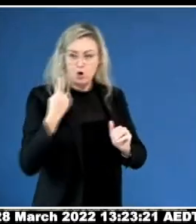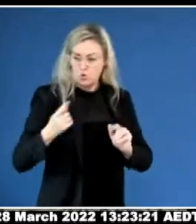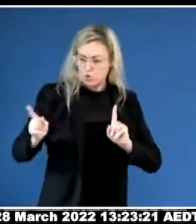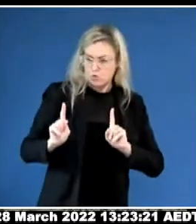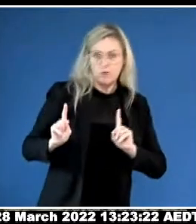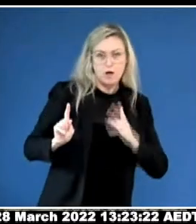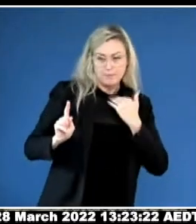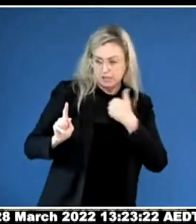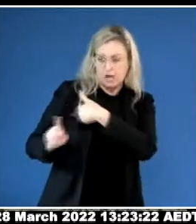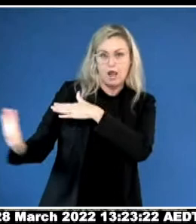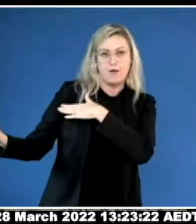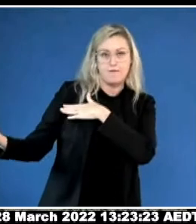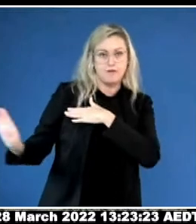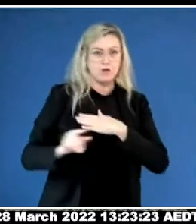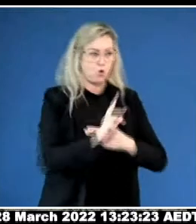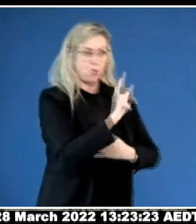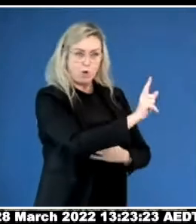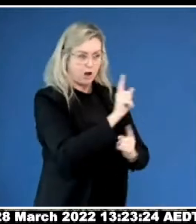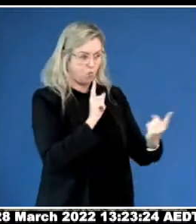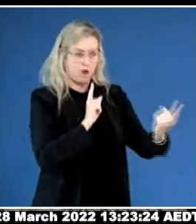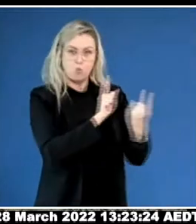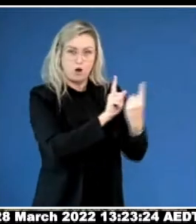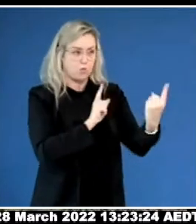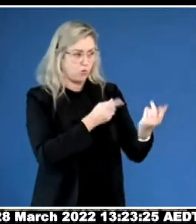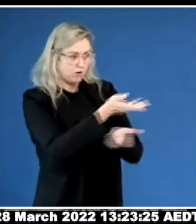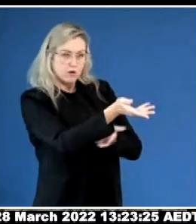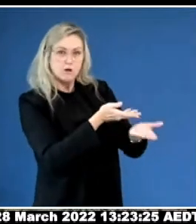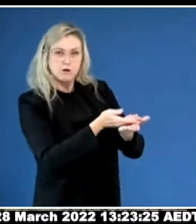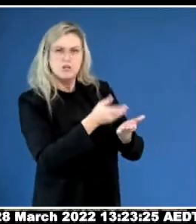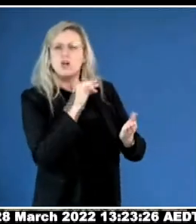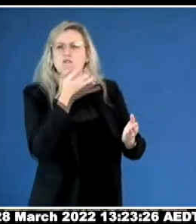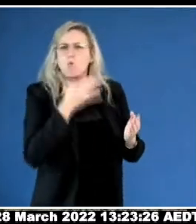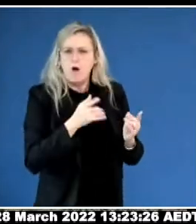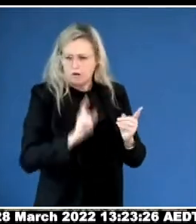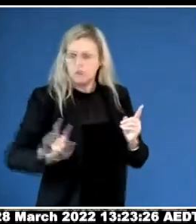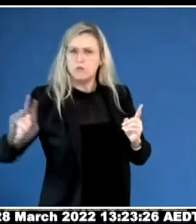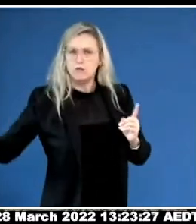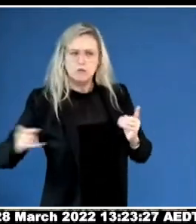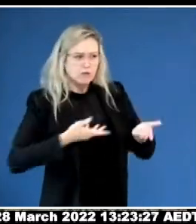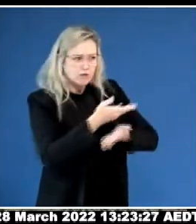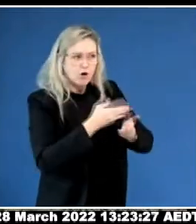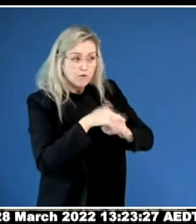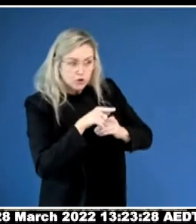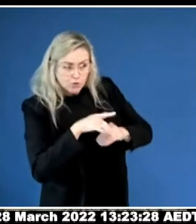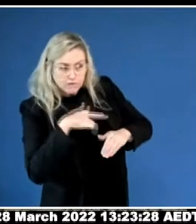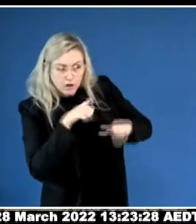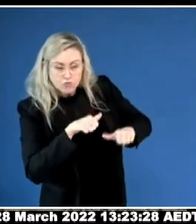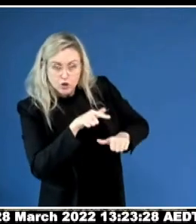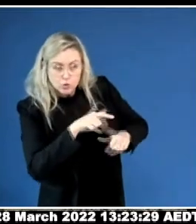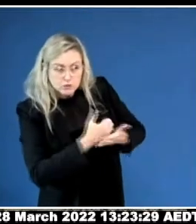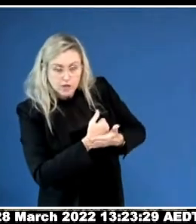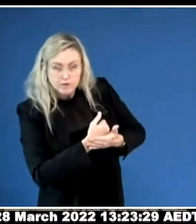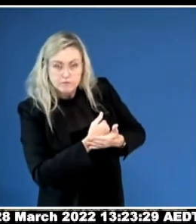can, just a quick conversation, I'll get you to step out. Mm-hmm. It's not a big ask. Is it looking for those